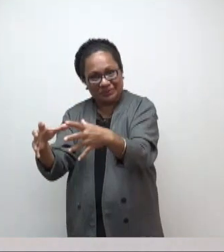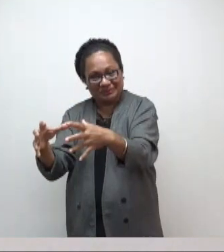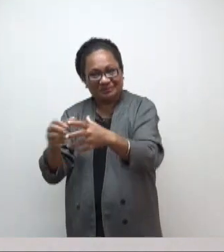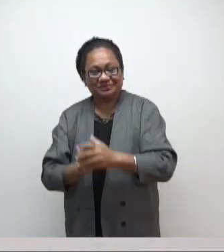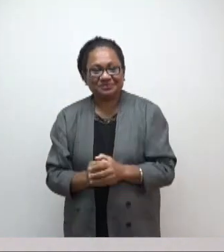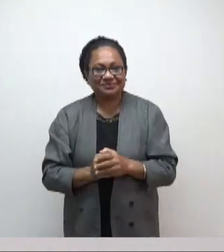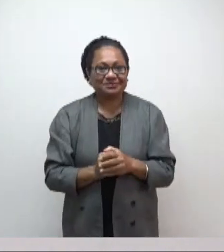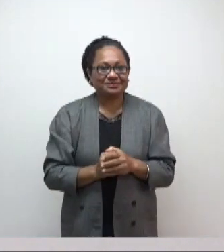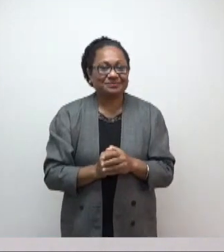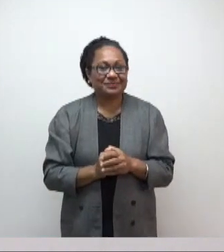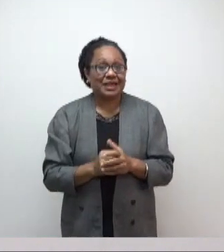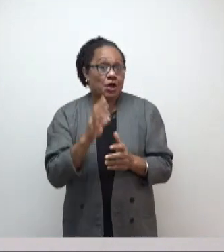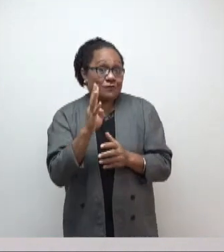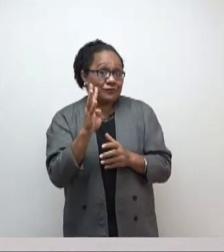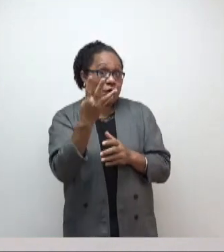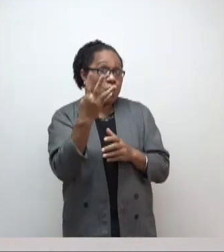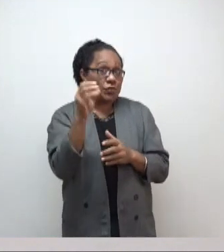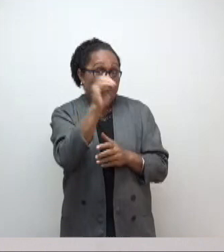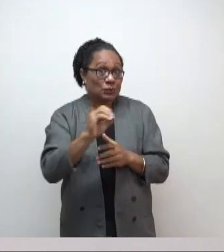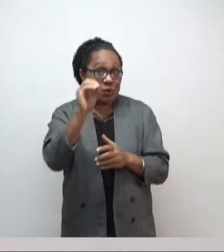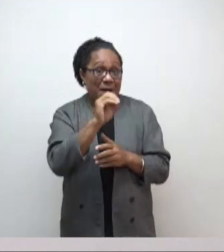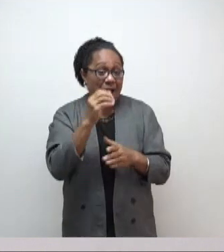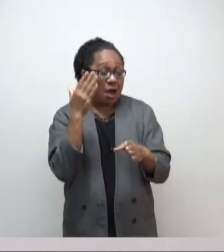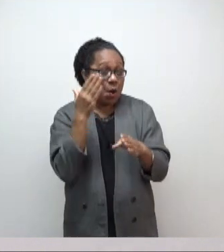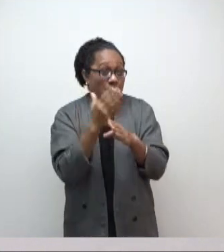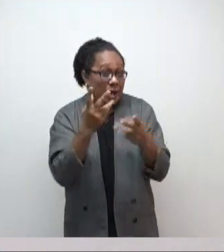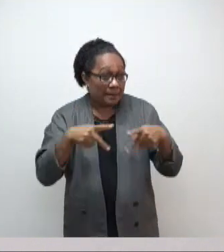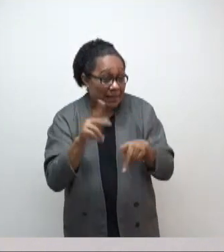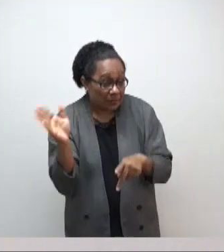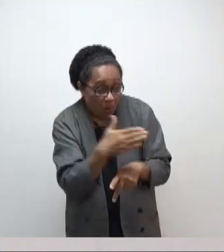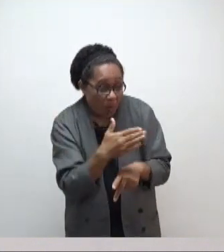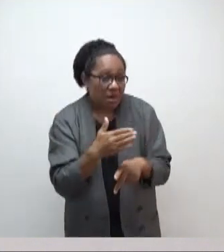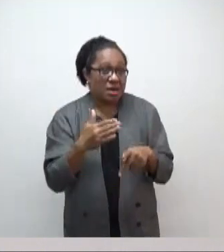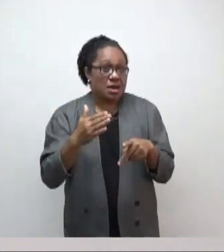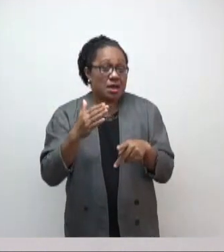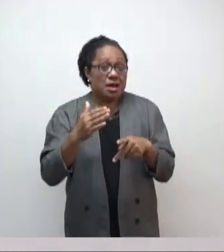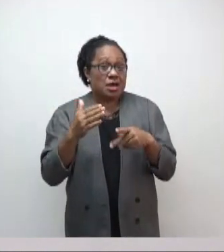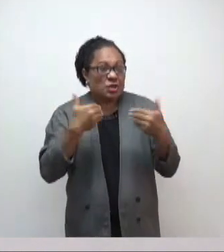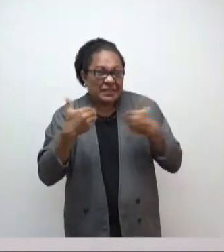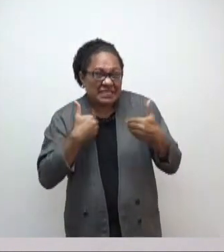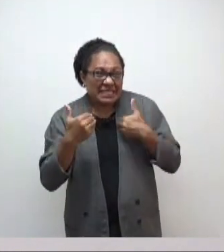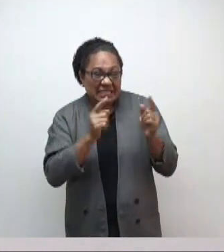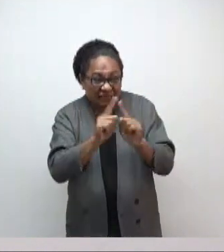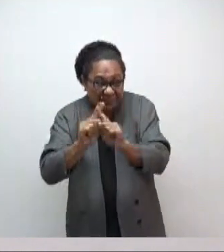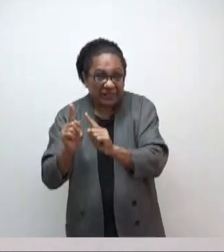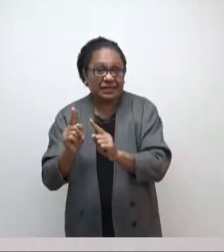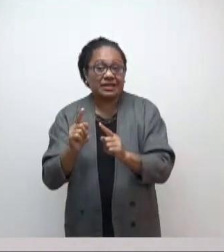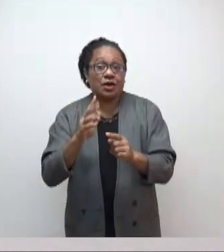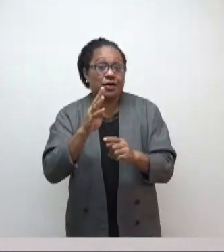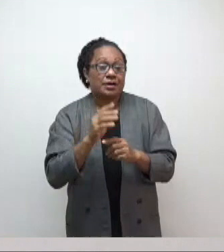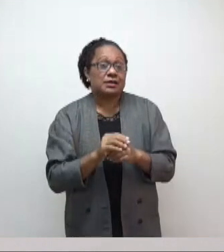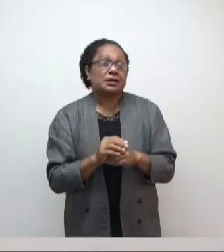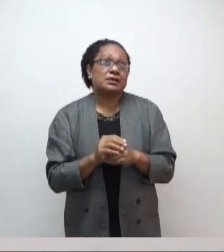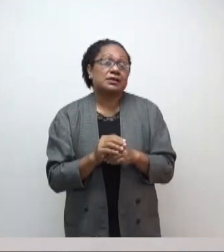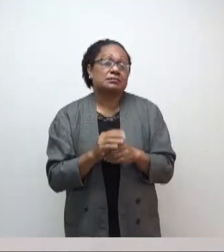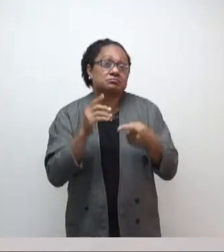And finally, from 4th October, all workplaces, tertiary institutions, from 4th October, all workplaces,